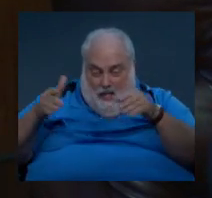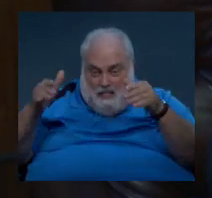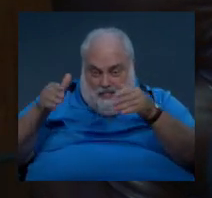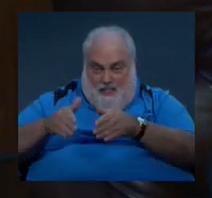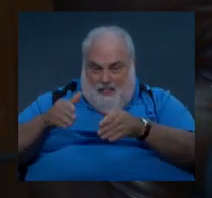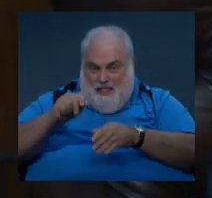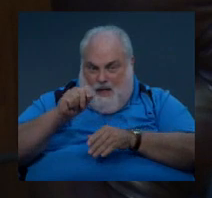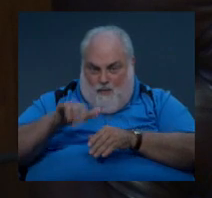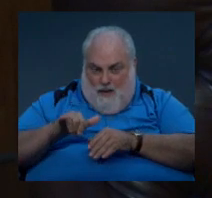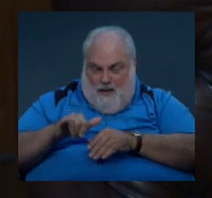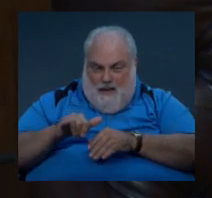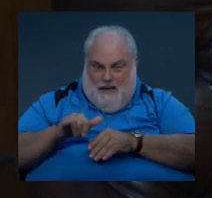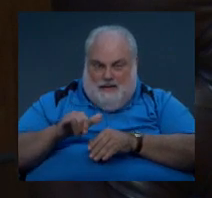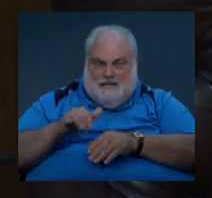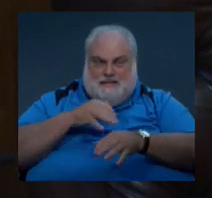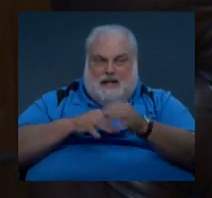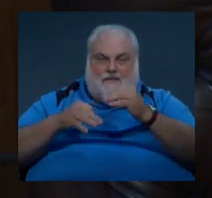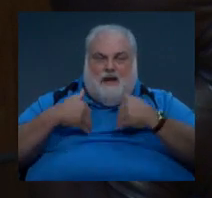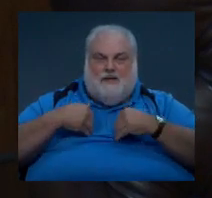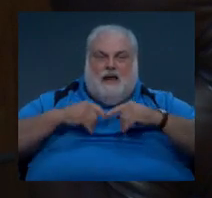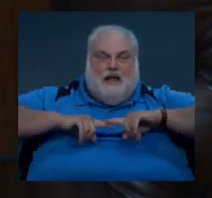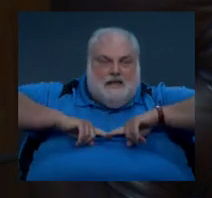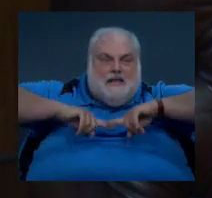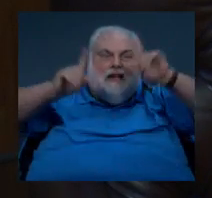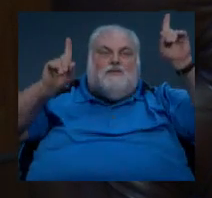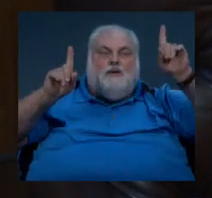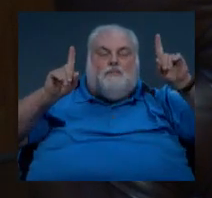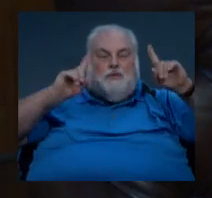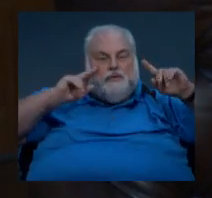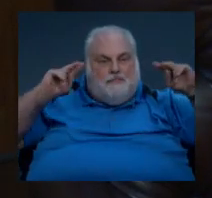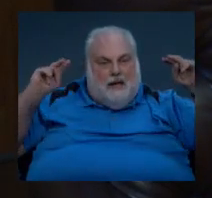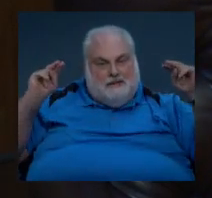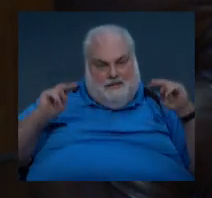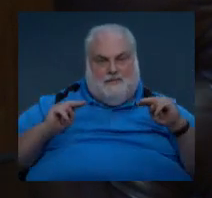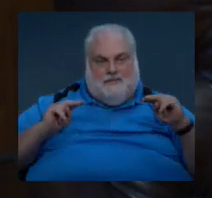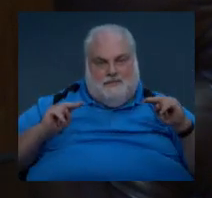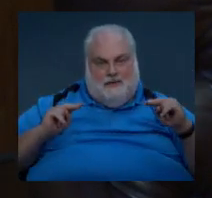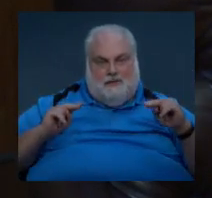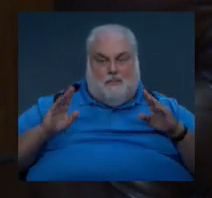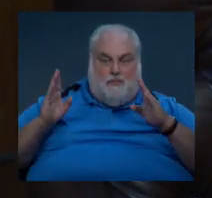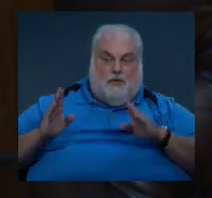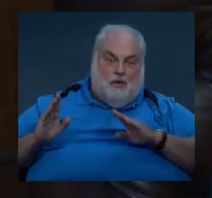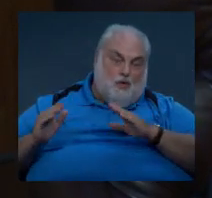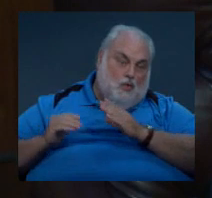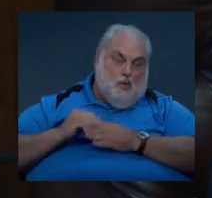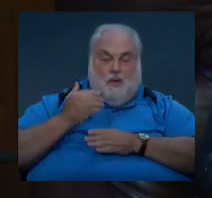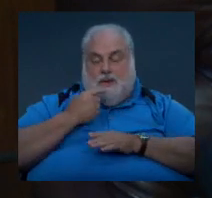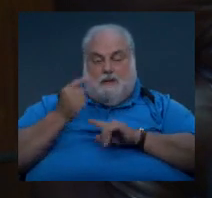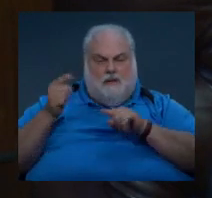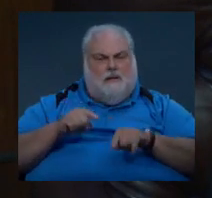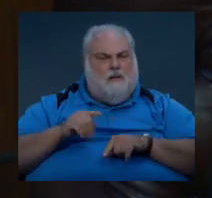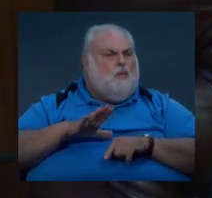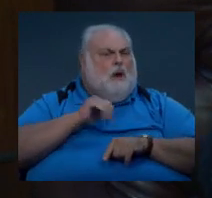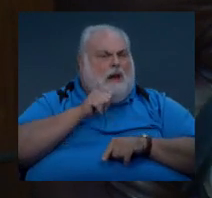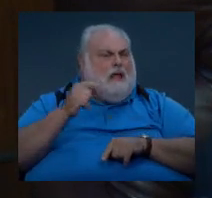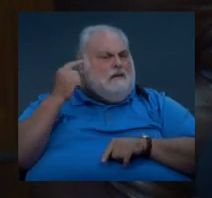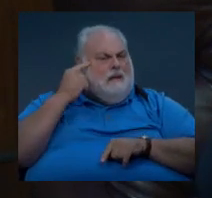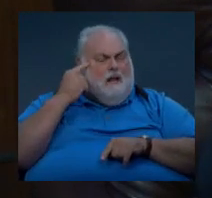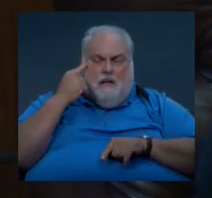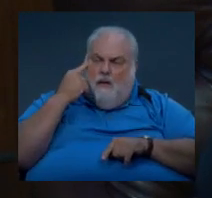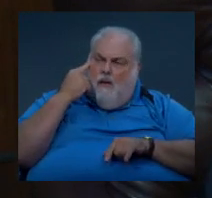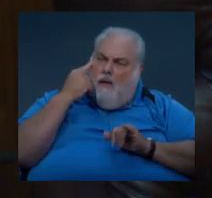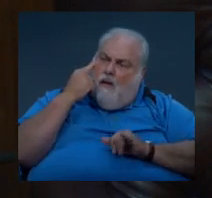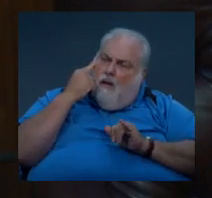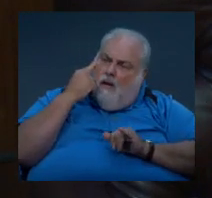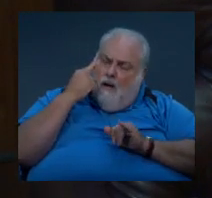a certain way. So to have that diversity of backgrounds, so maybe somebody comes in and goes, well, why don't we do it this way? You know,